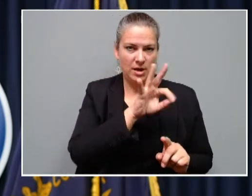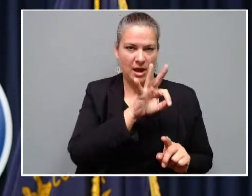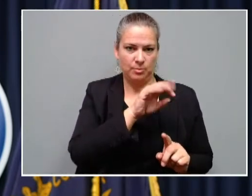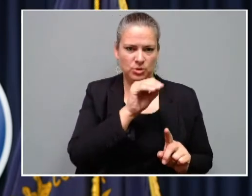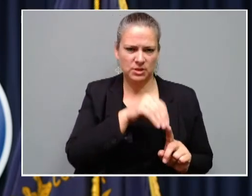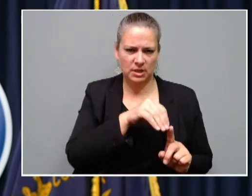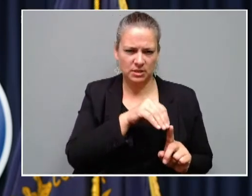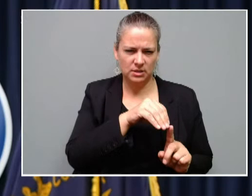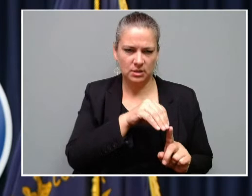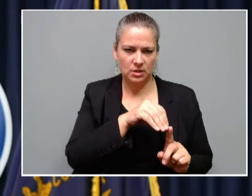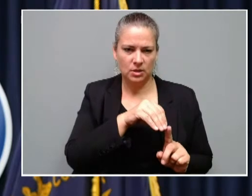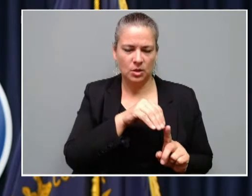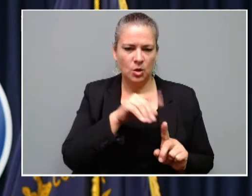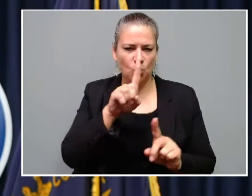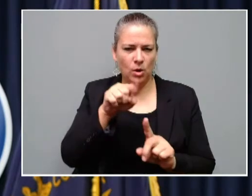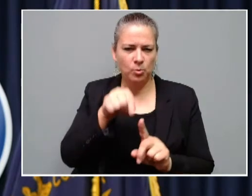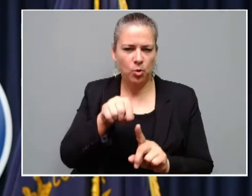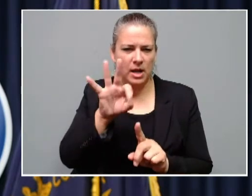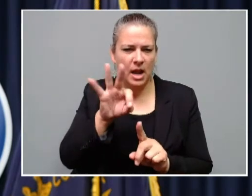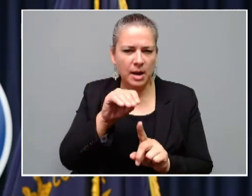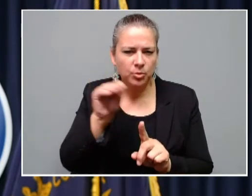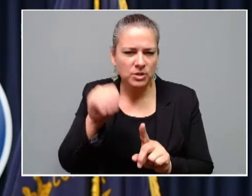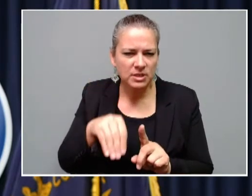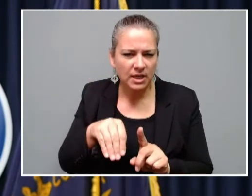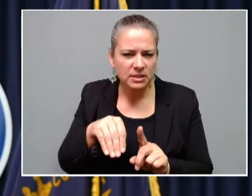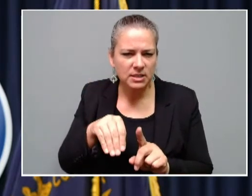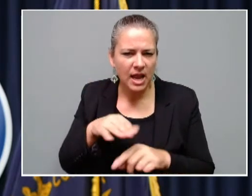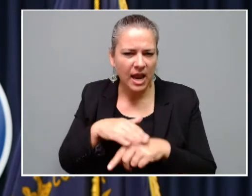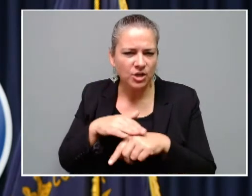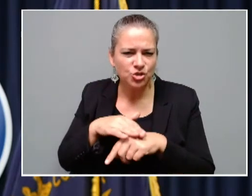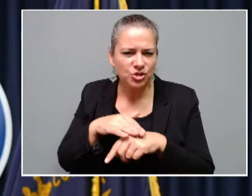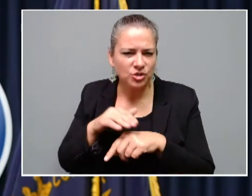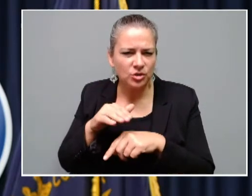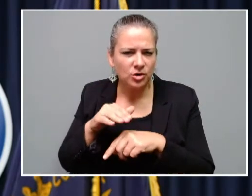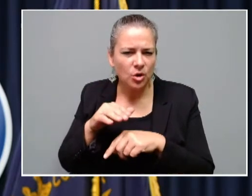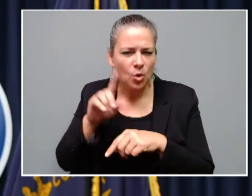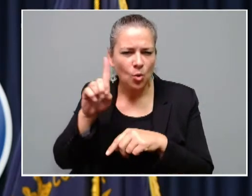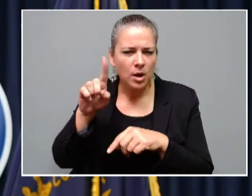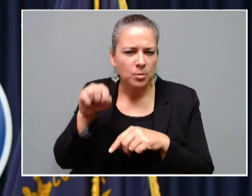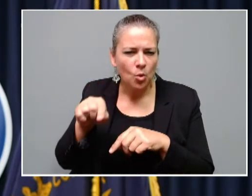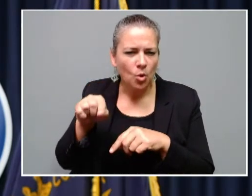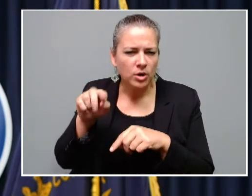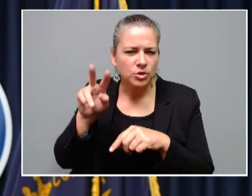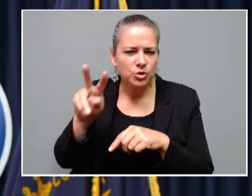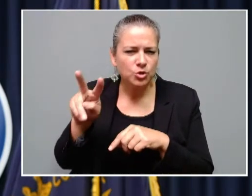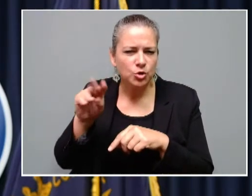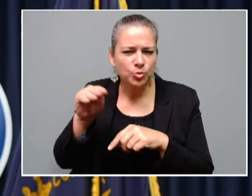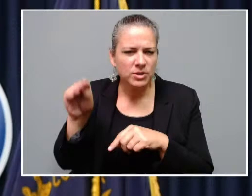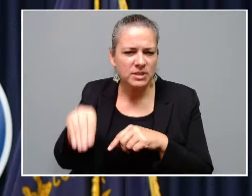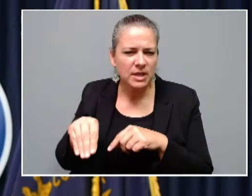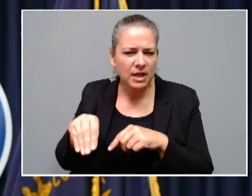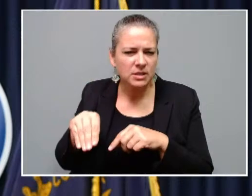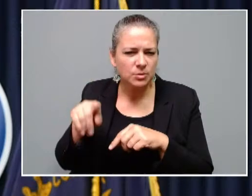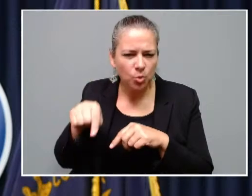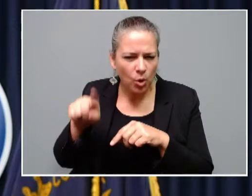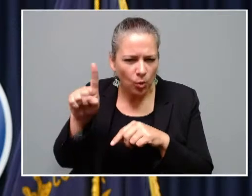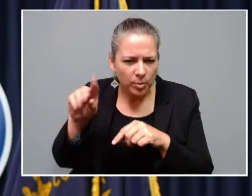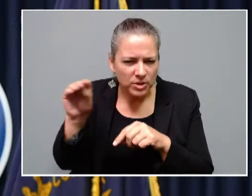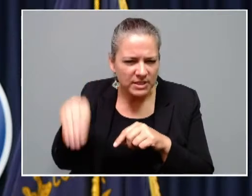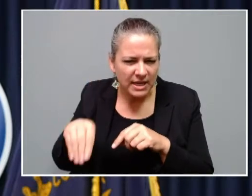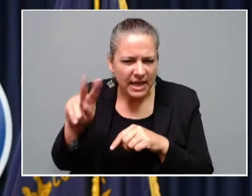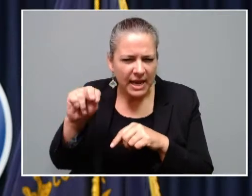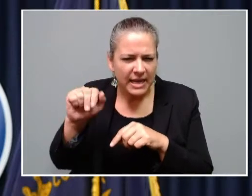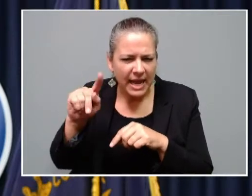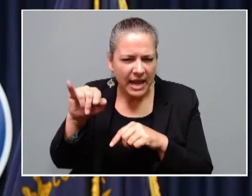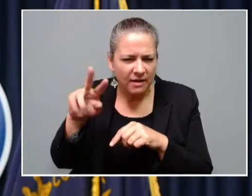American, 1.9%, Asian, 0.2%, American Indian, 0.1%, Native